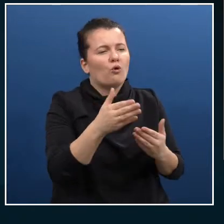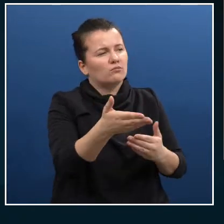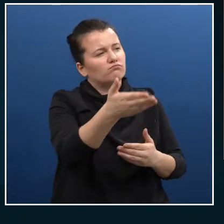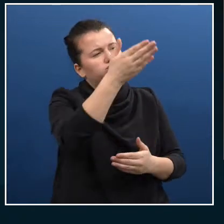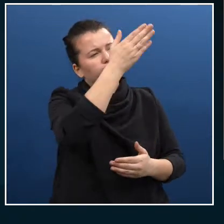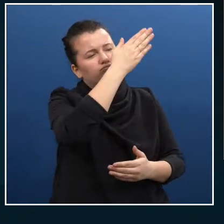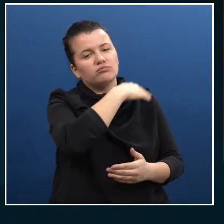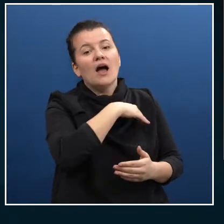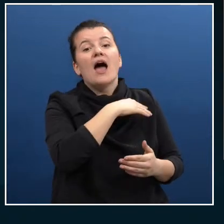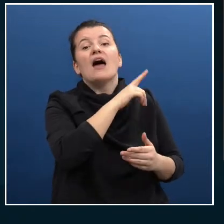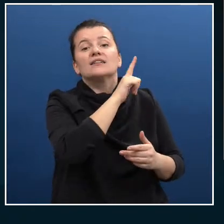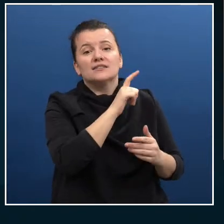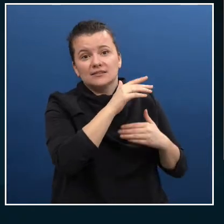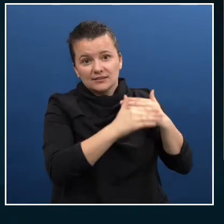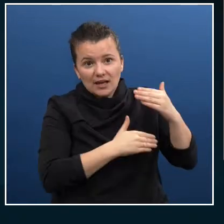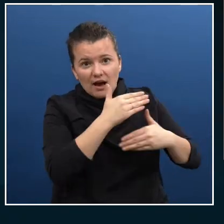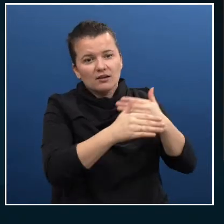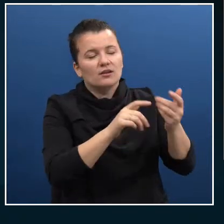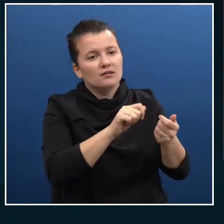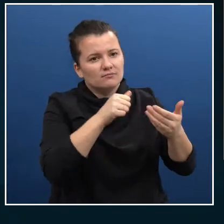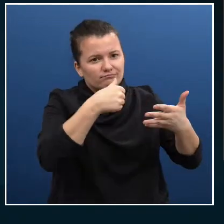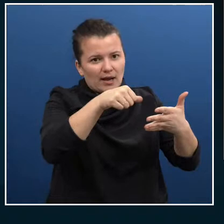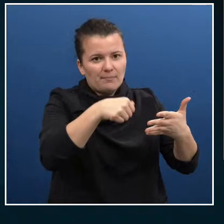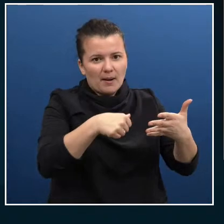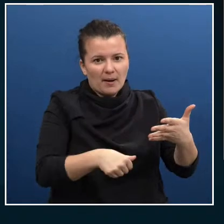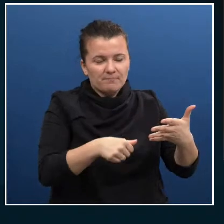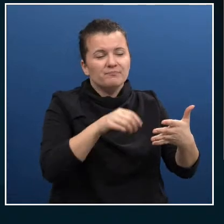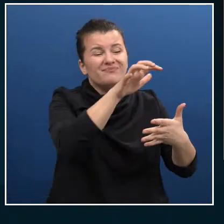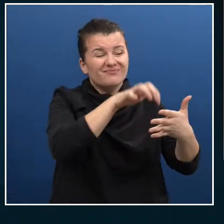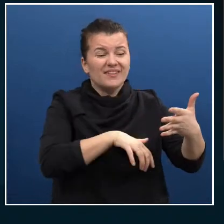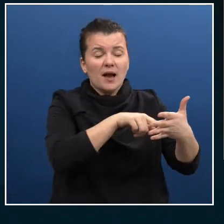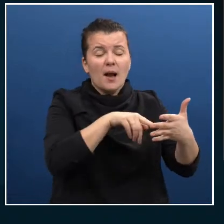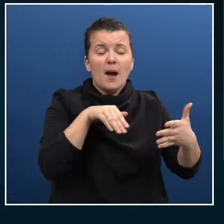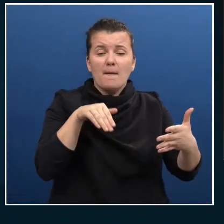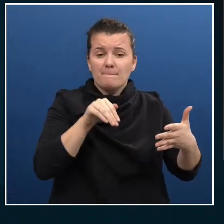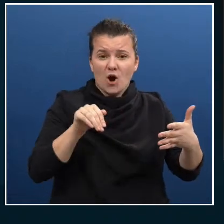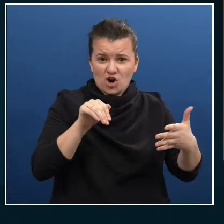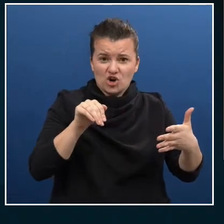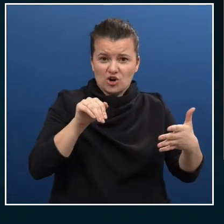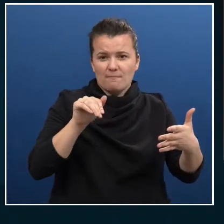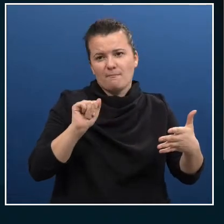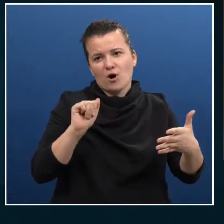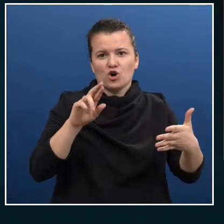And it's readable, it's wide, and it's mainly used for